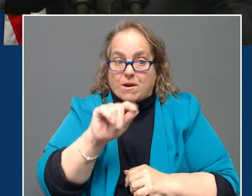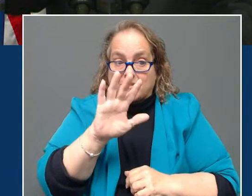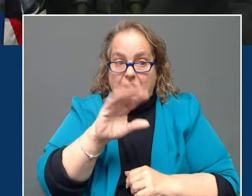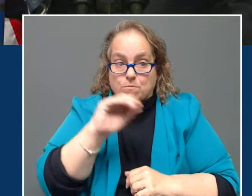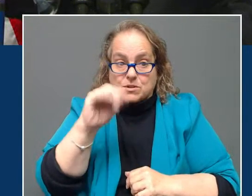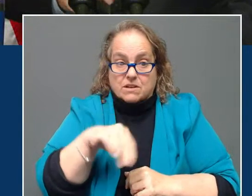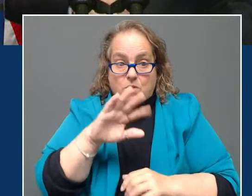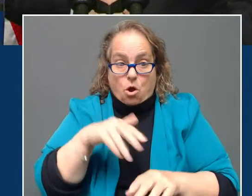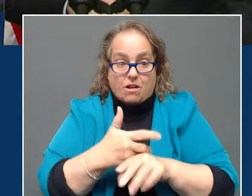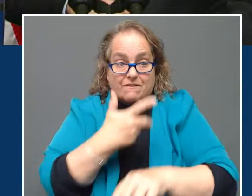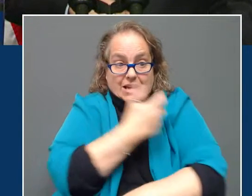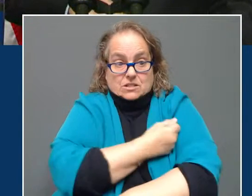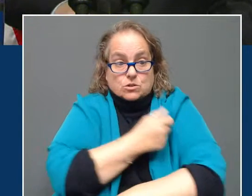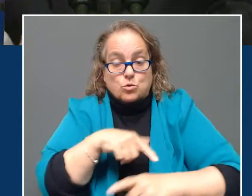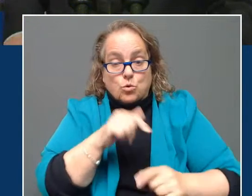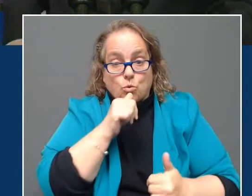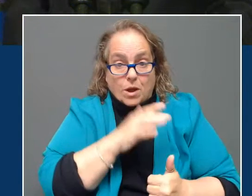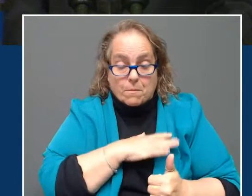gone to women,